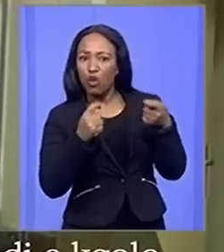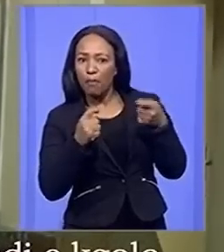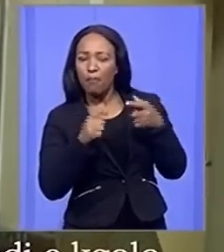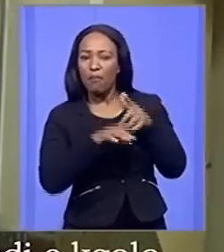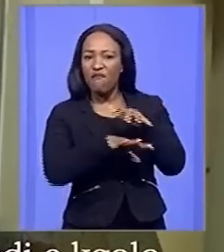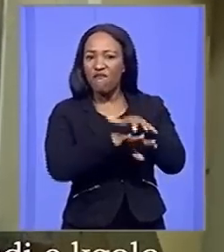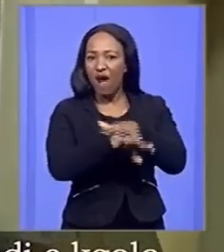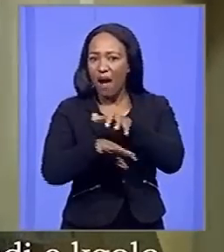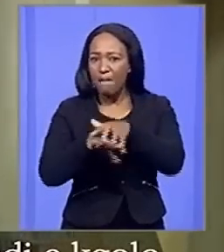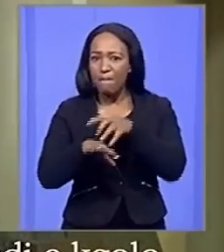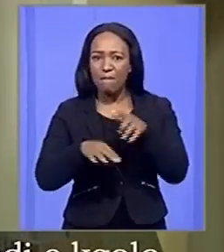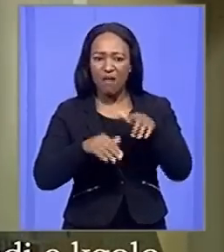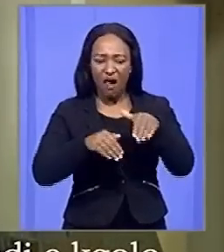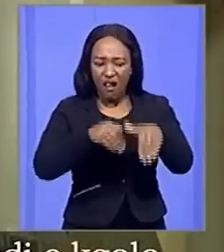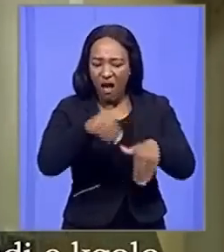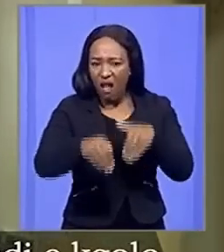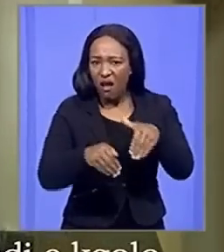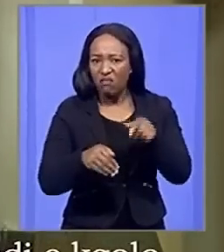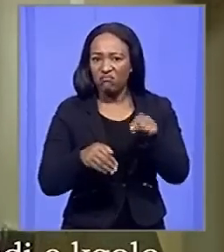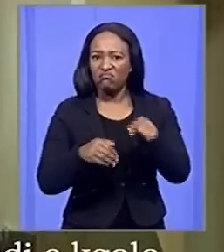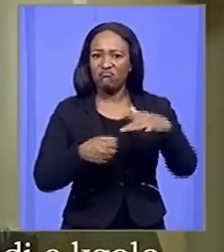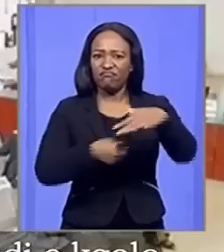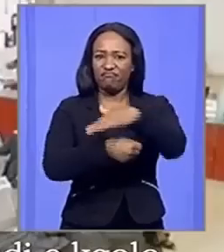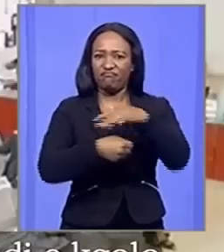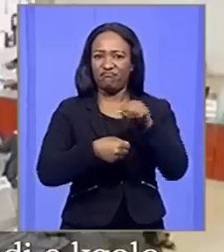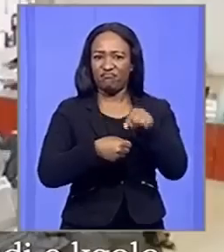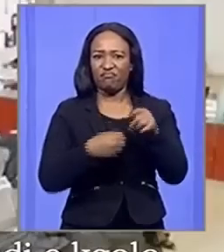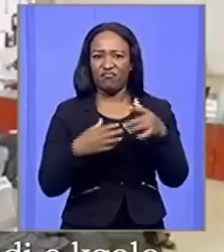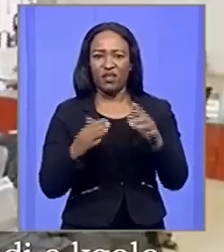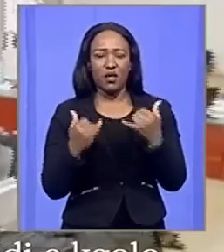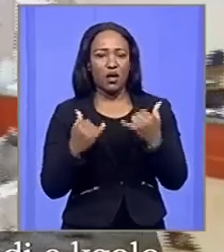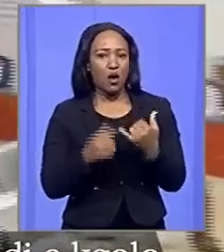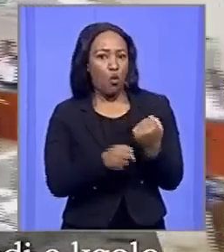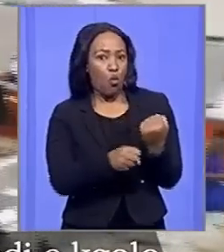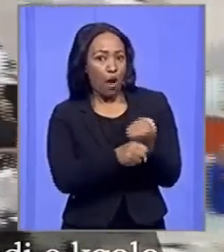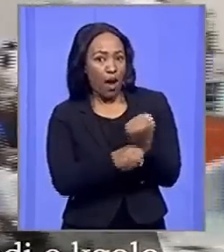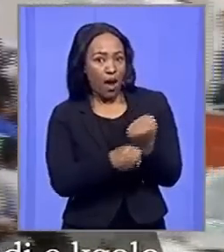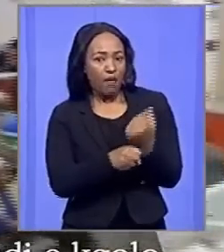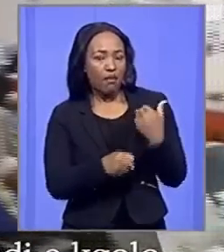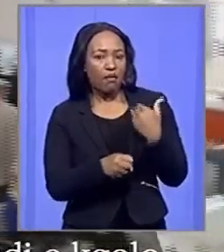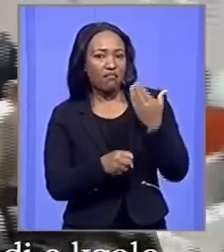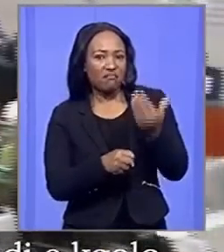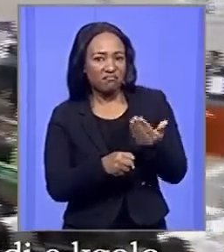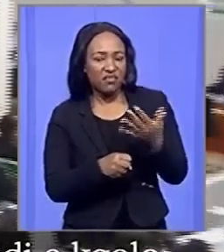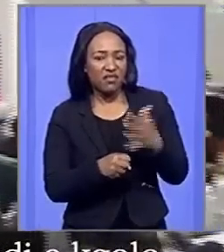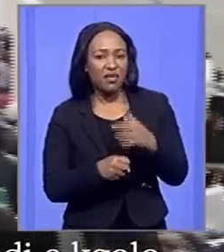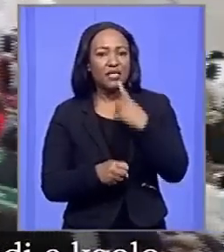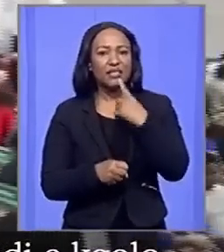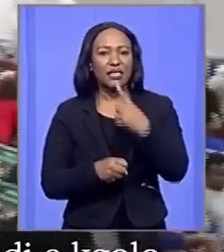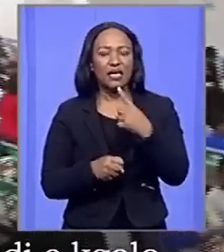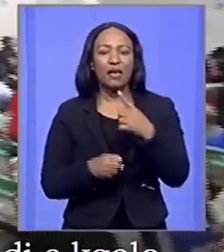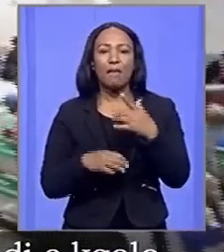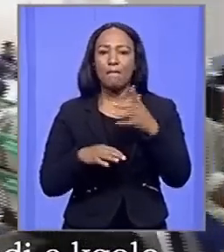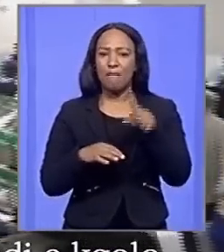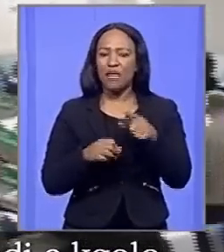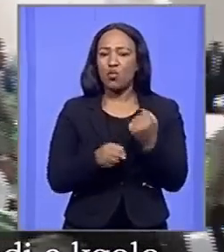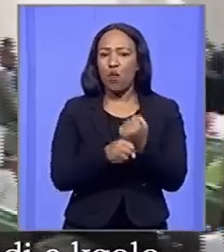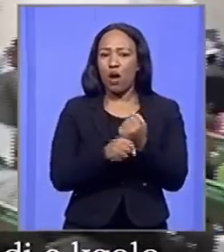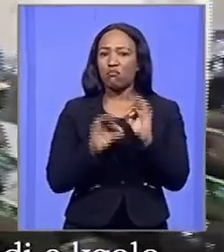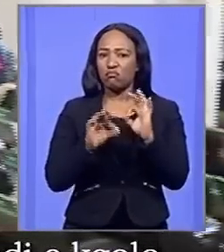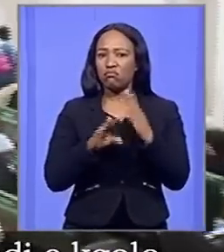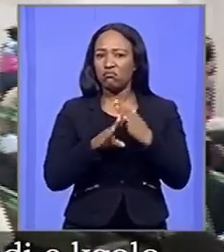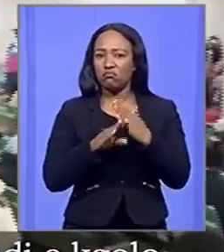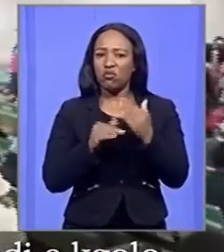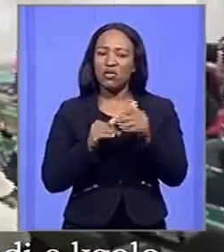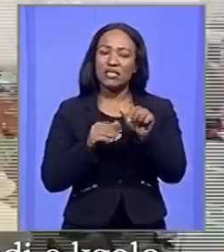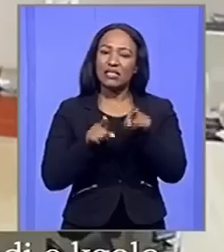meepo go bona ge ba nnete goba ke re go bona ge ba beng mešomo ba latela melao. O re seo se swanela ke go dira ka tšhomišano le dikgoro